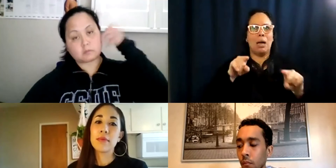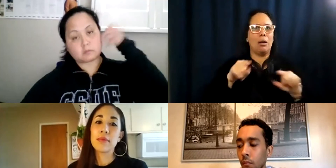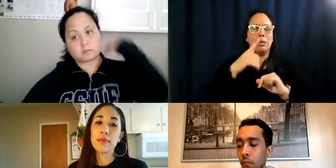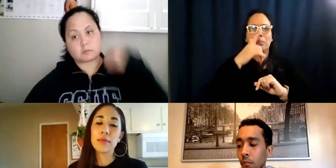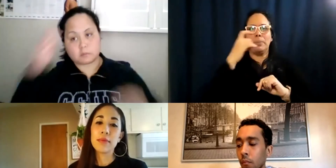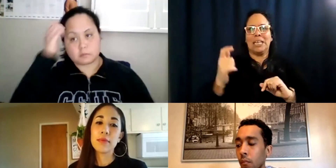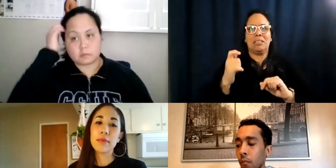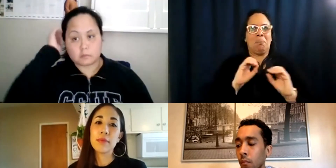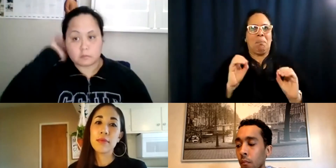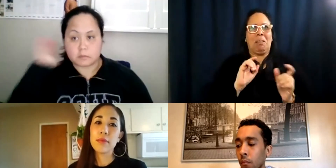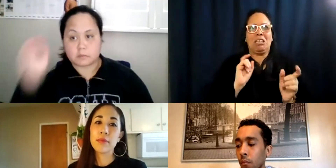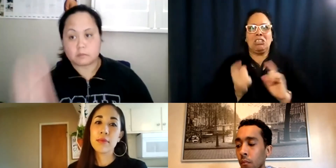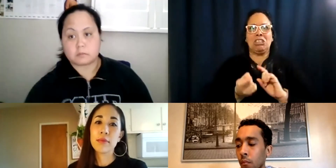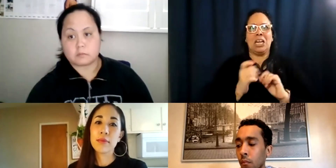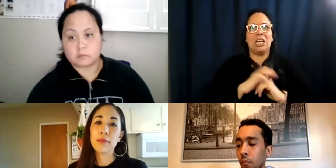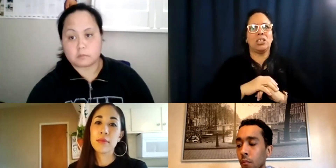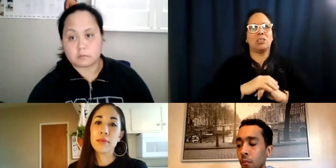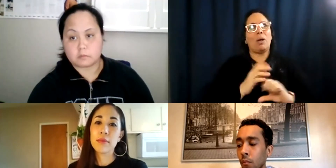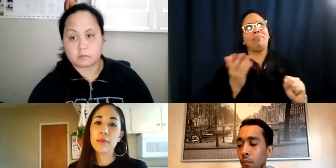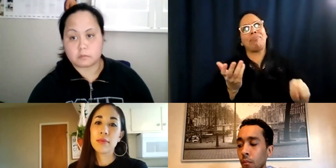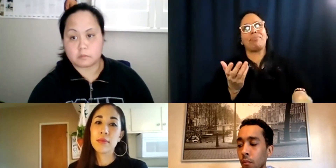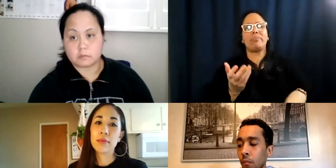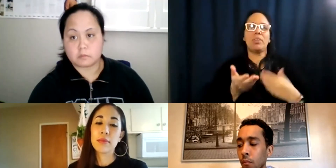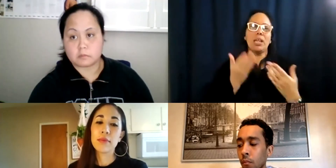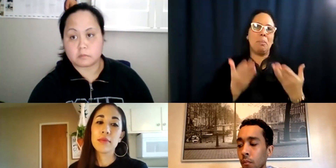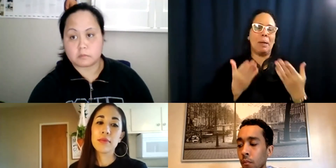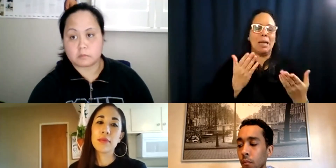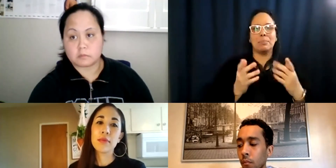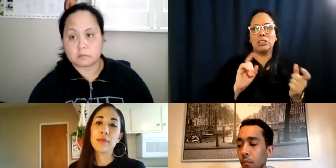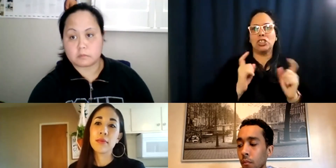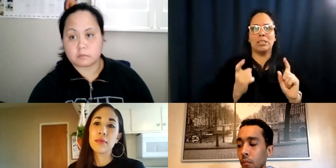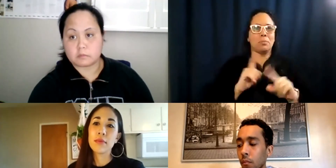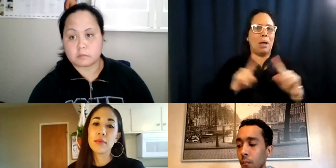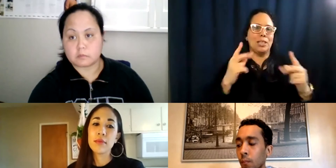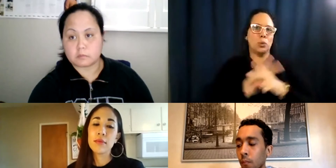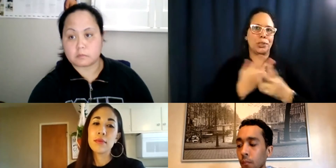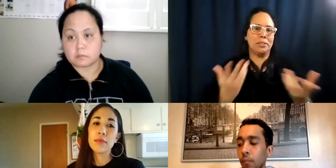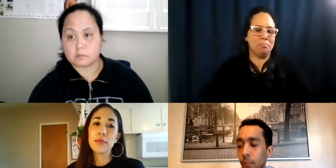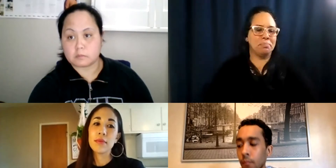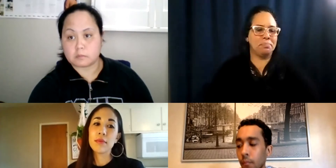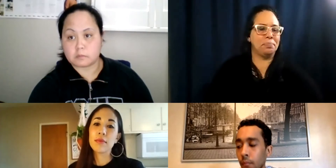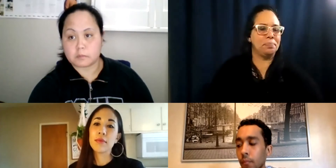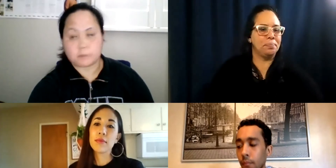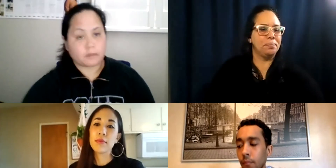really changed. It's well, maybe it has in the case of that it's just gotten worse.